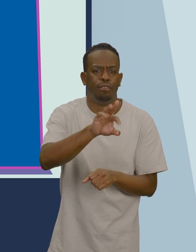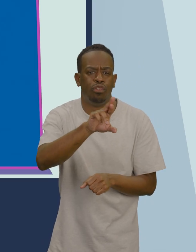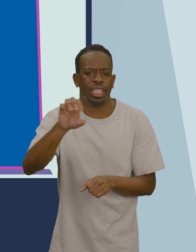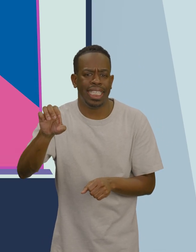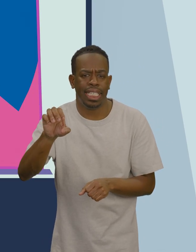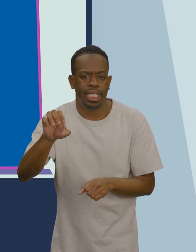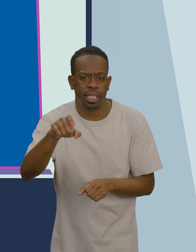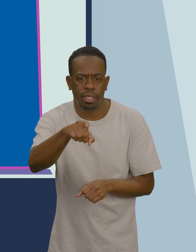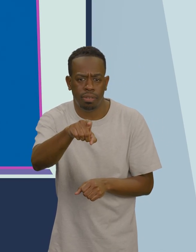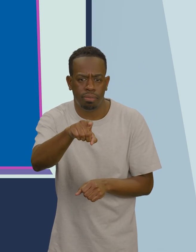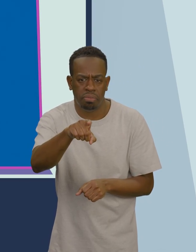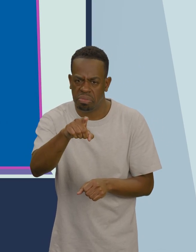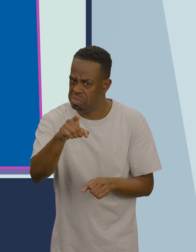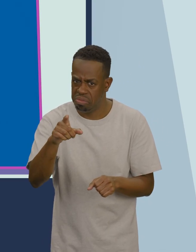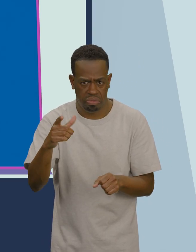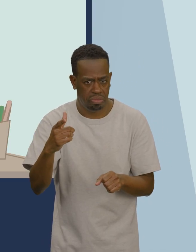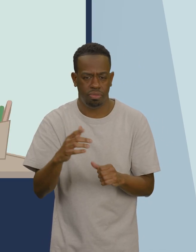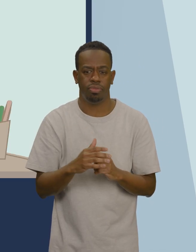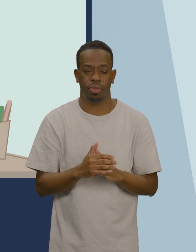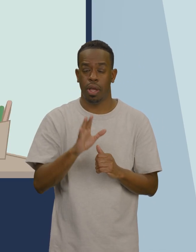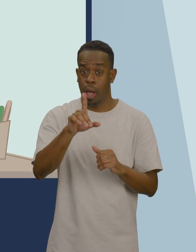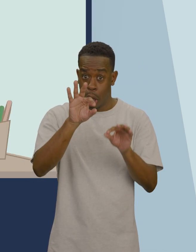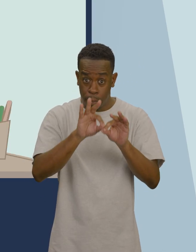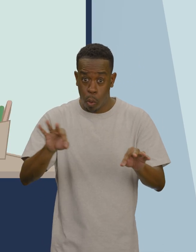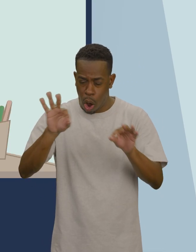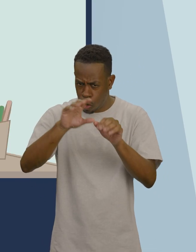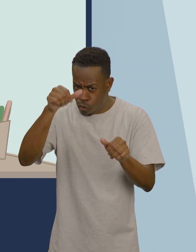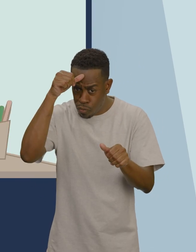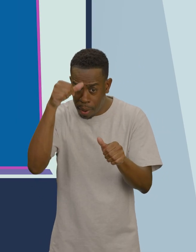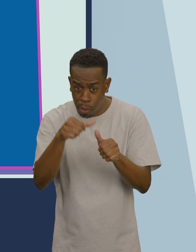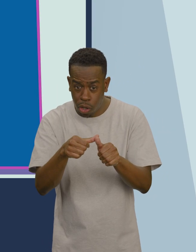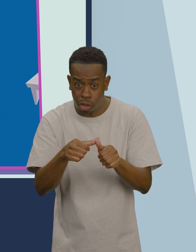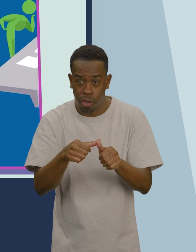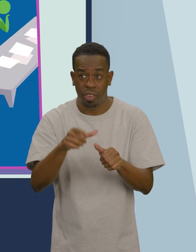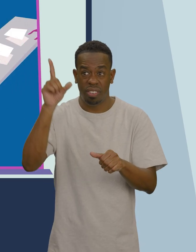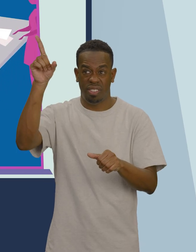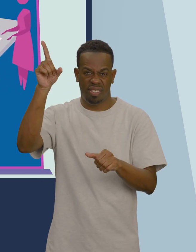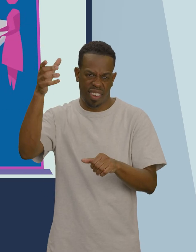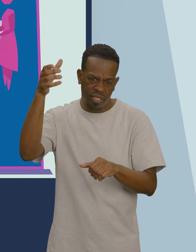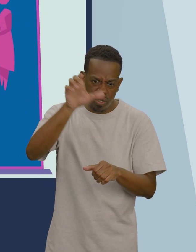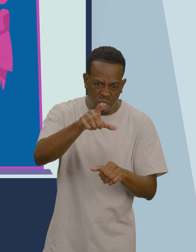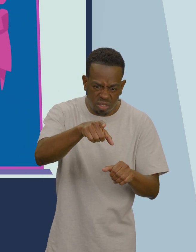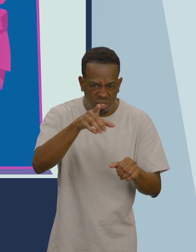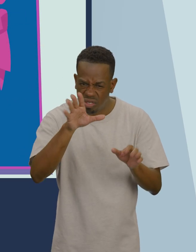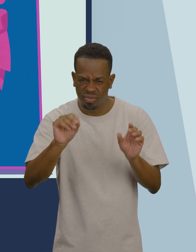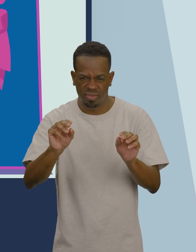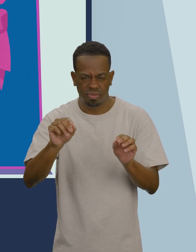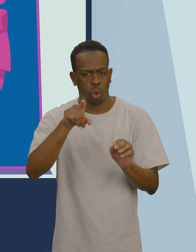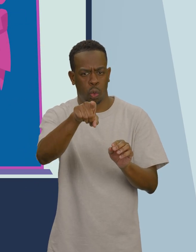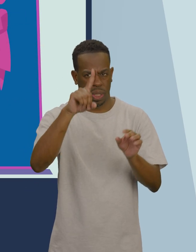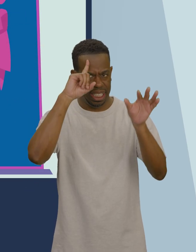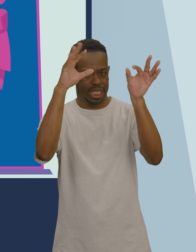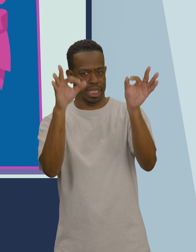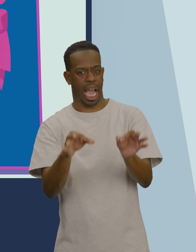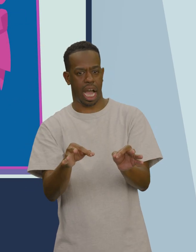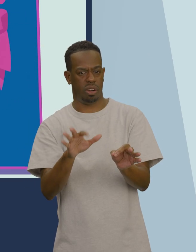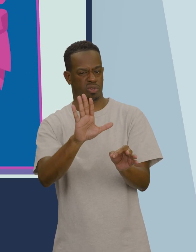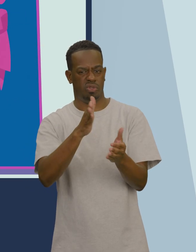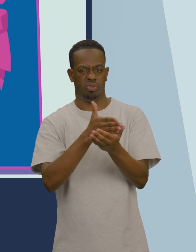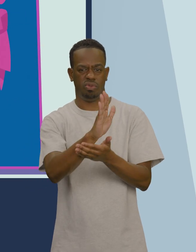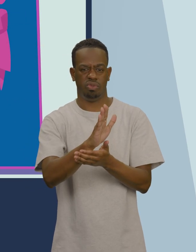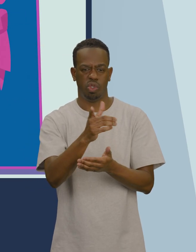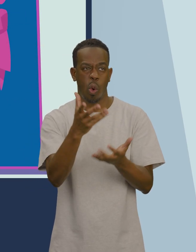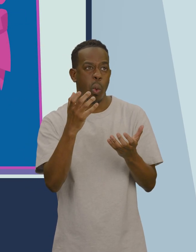centers doesn't cost you anything. Also, it's important to remember that nothing is ever forced on you. You are entitled